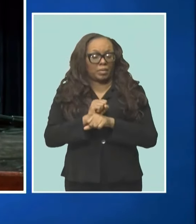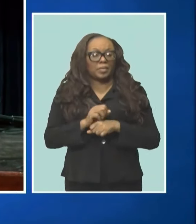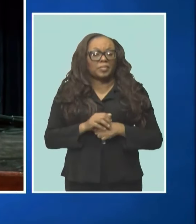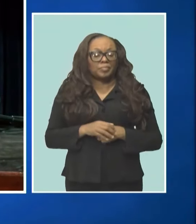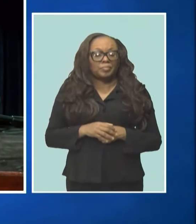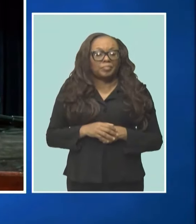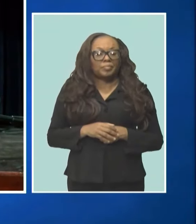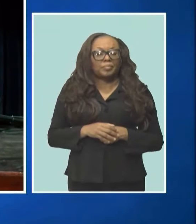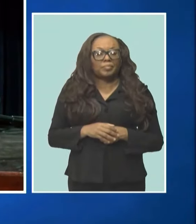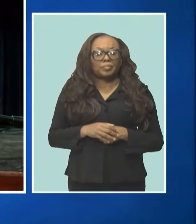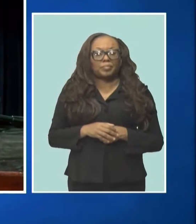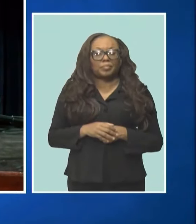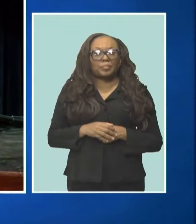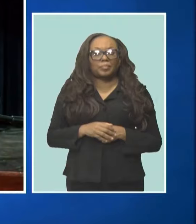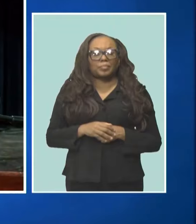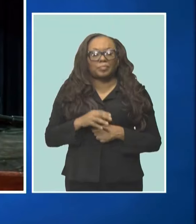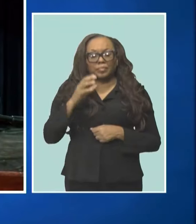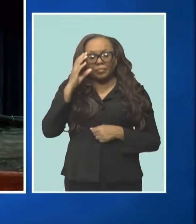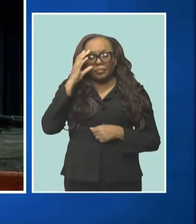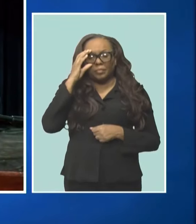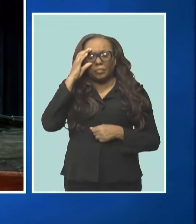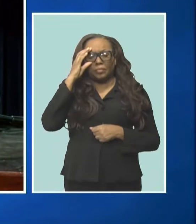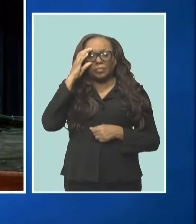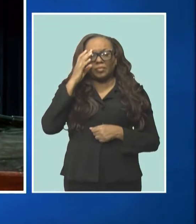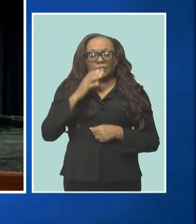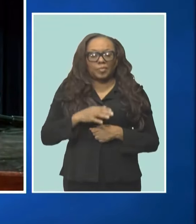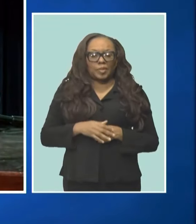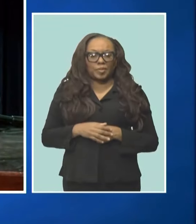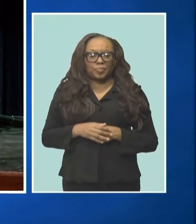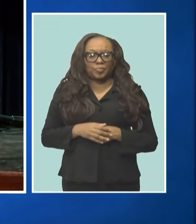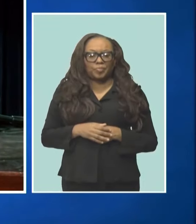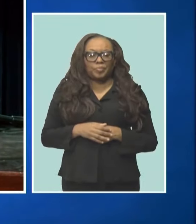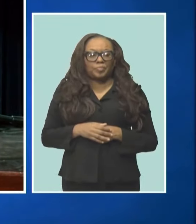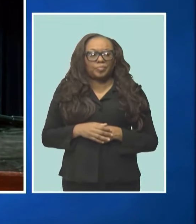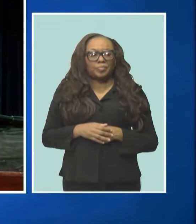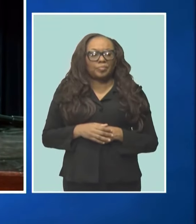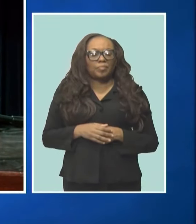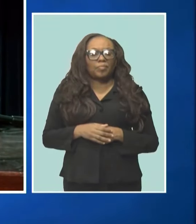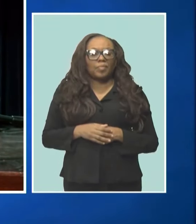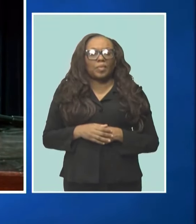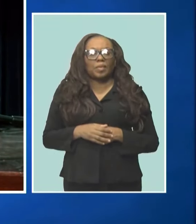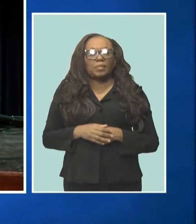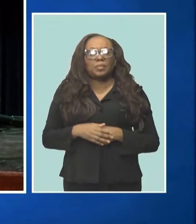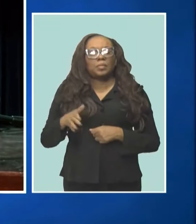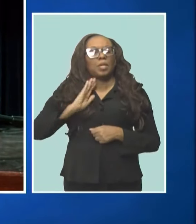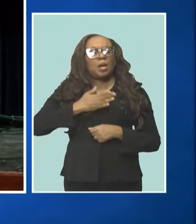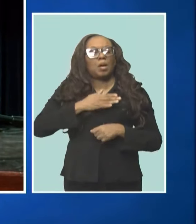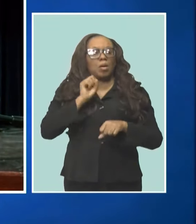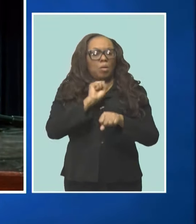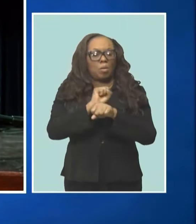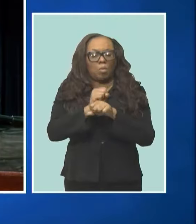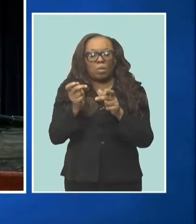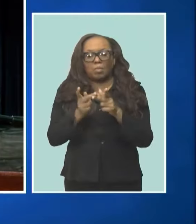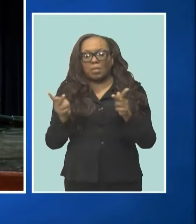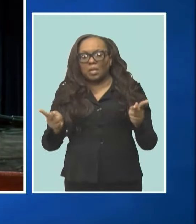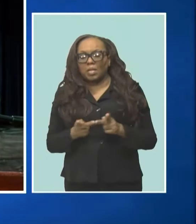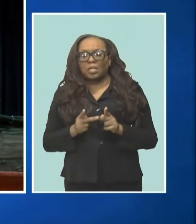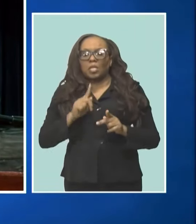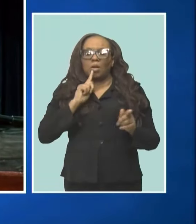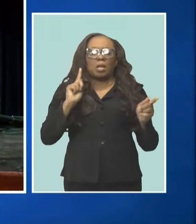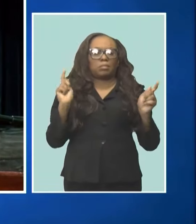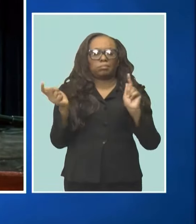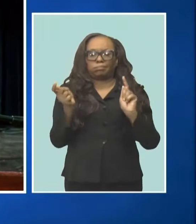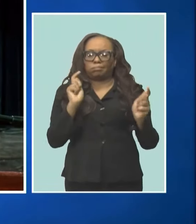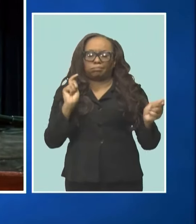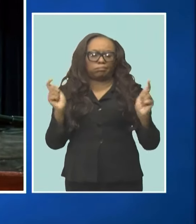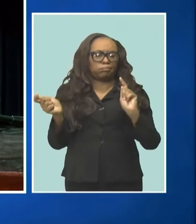It serves as a response to the dynamic nature of our workplaces, the